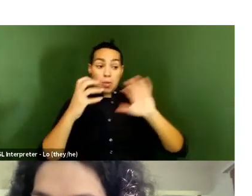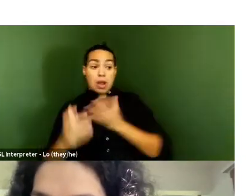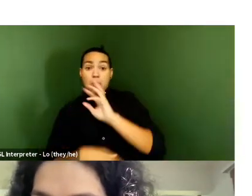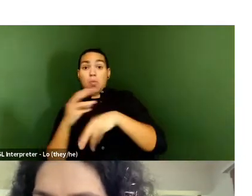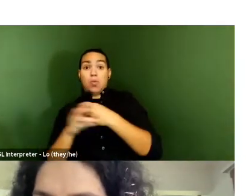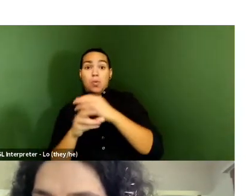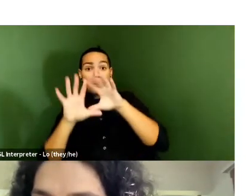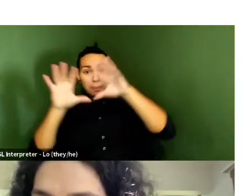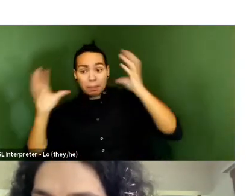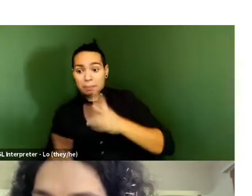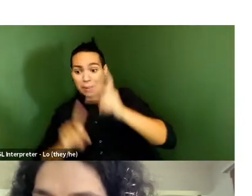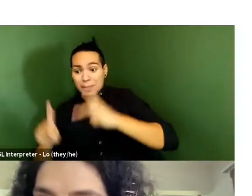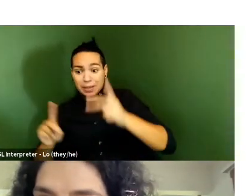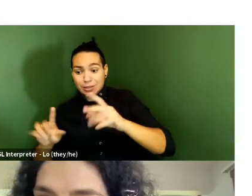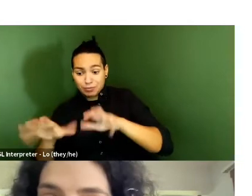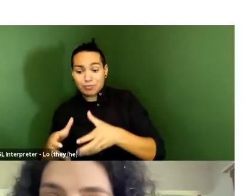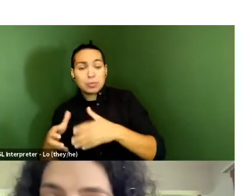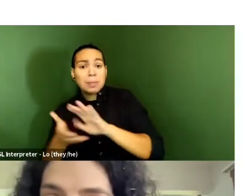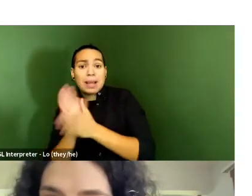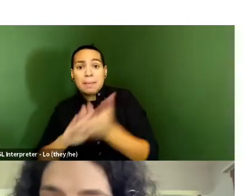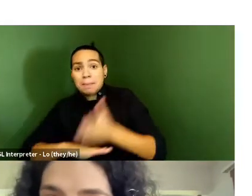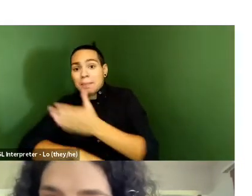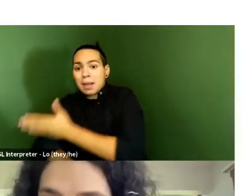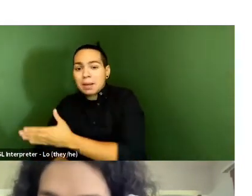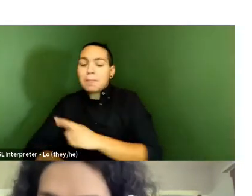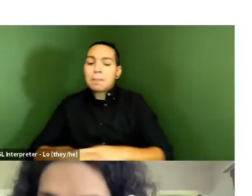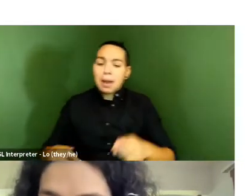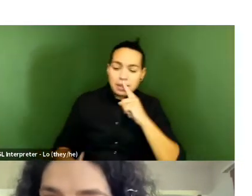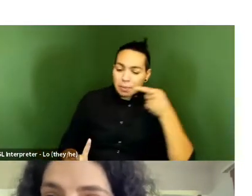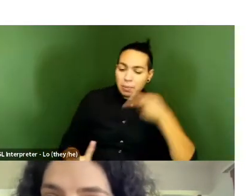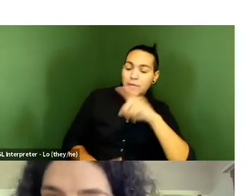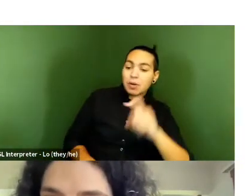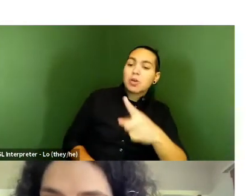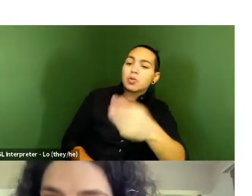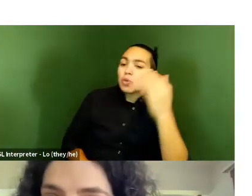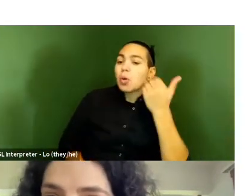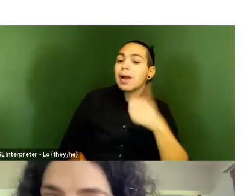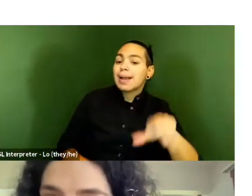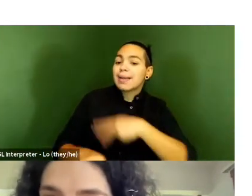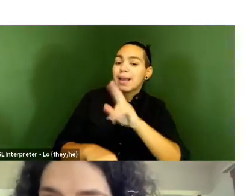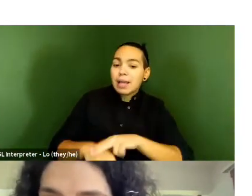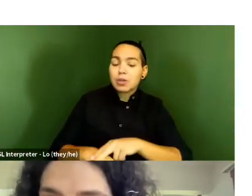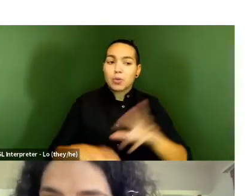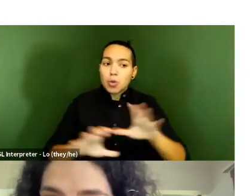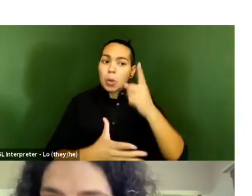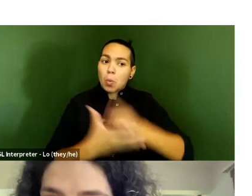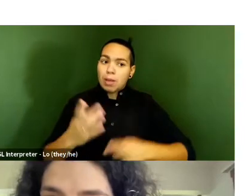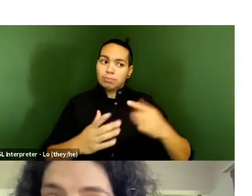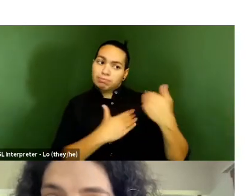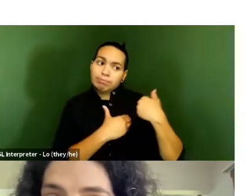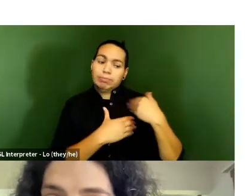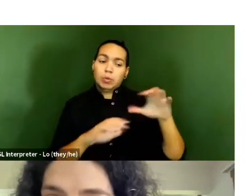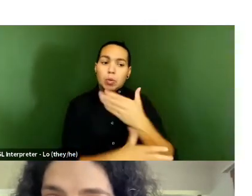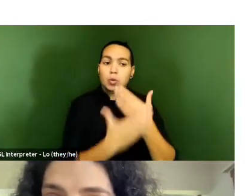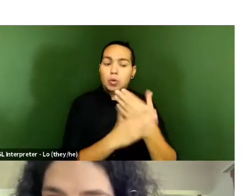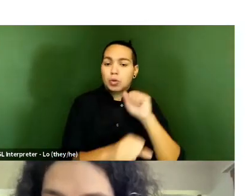again, thank you. So I guess the question is, are you aware of any nation paying its dues or doing a good job when it comes to